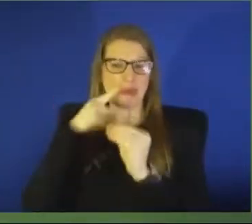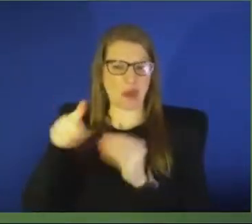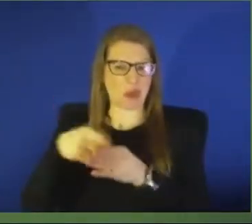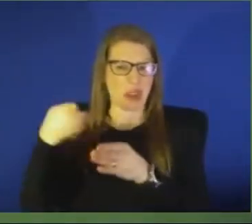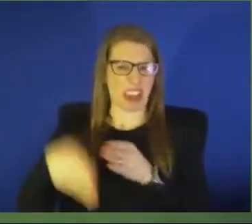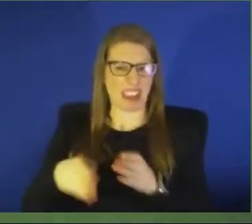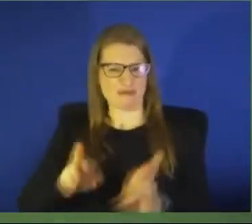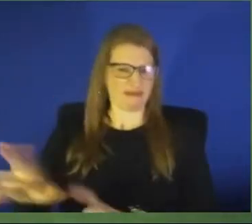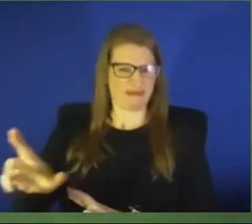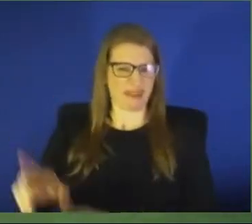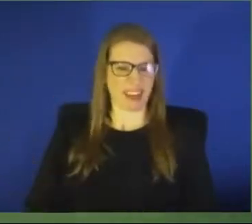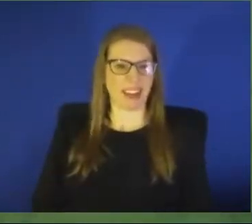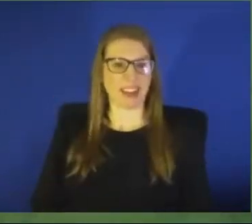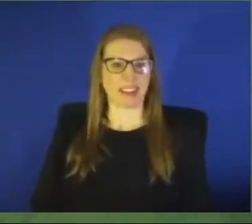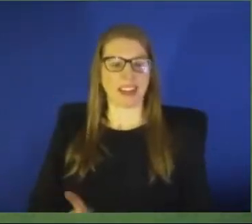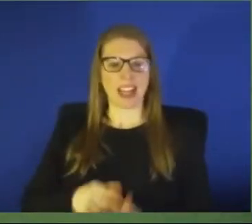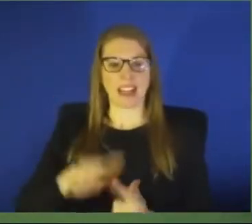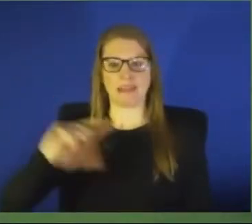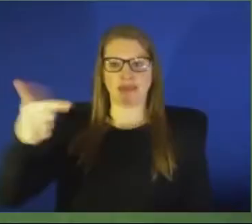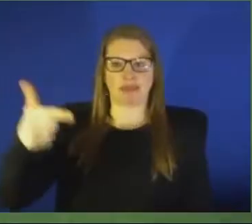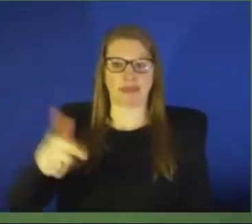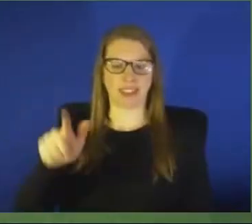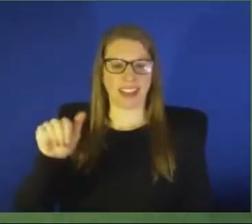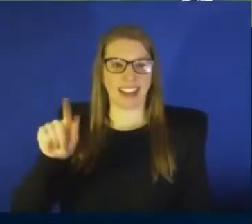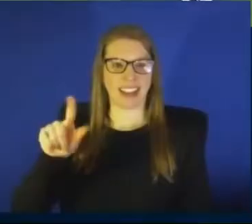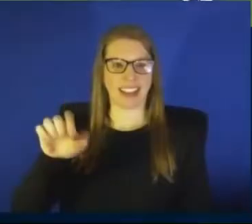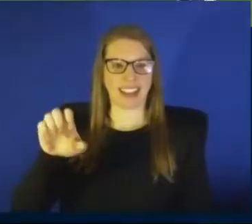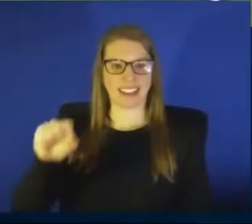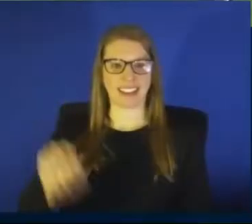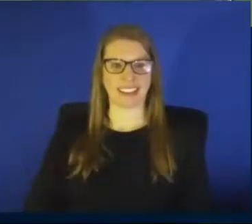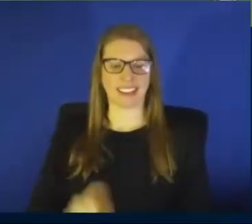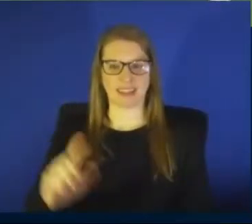And then, Alexis, you're up next. I'm getting you out here.